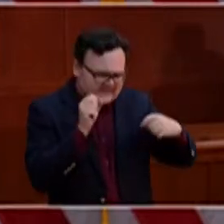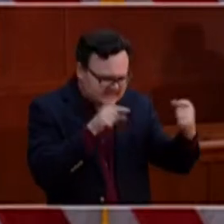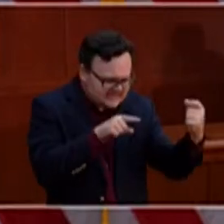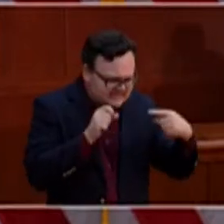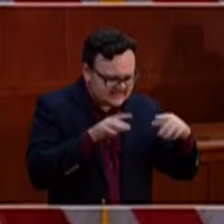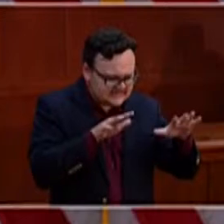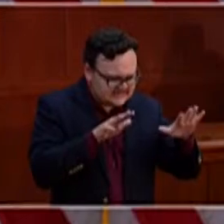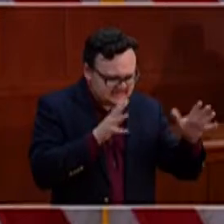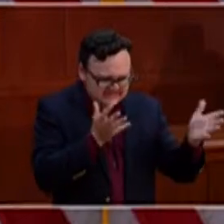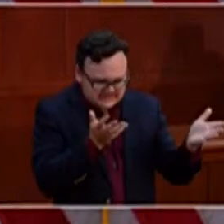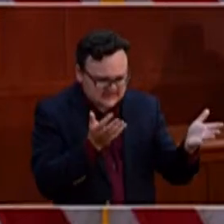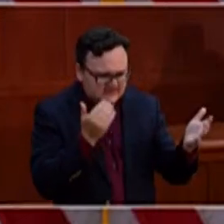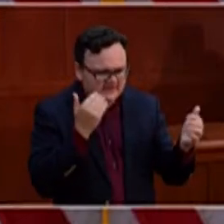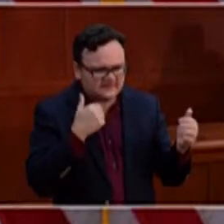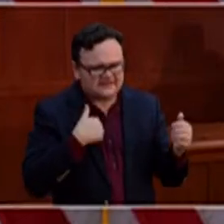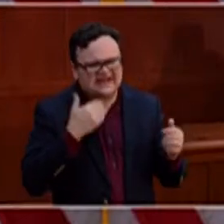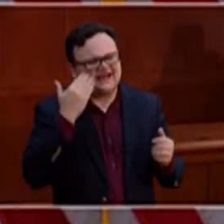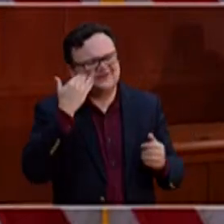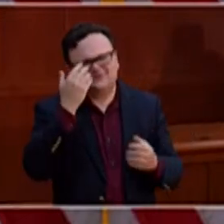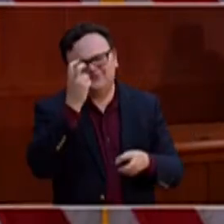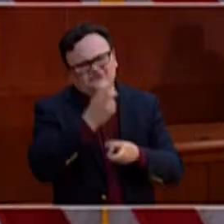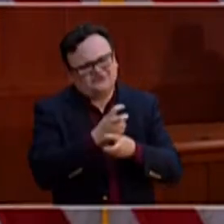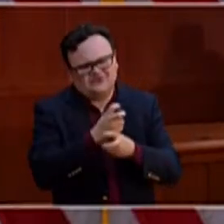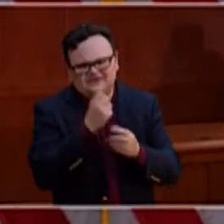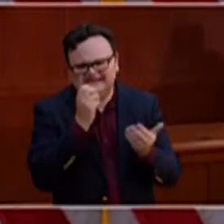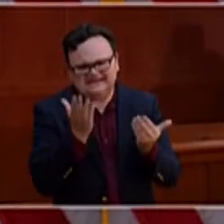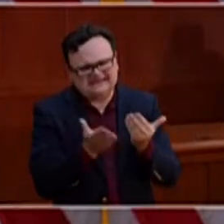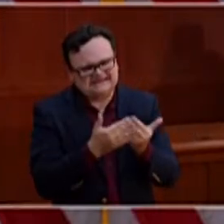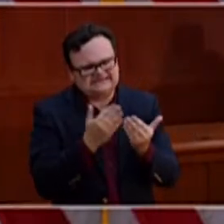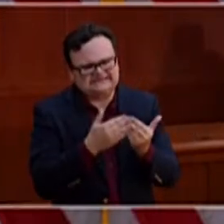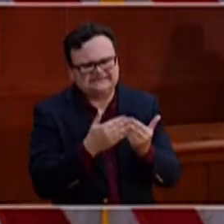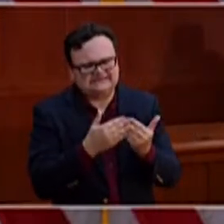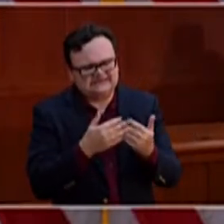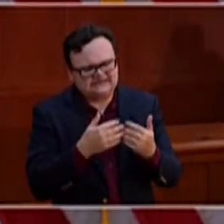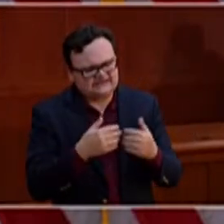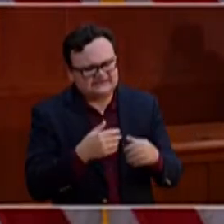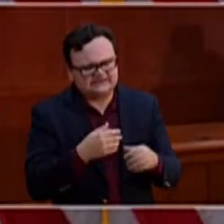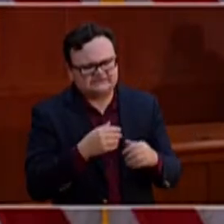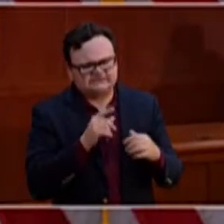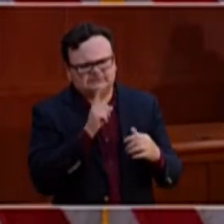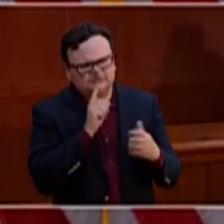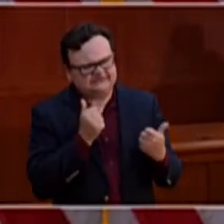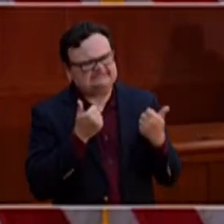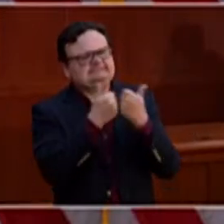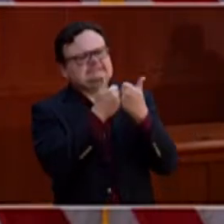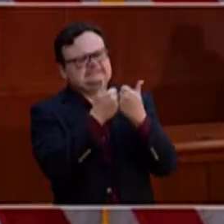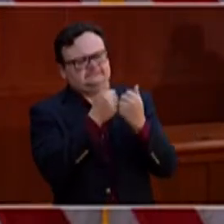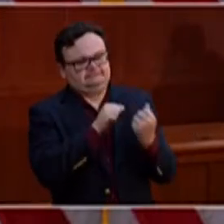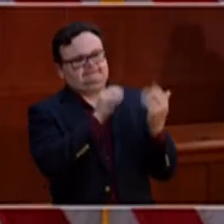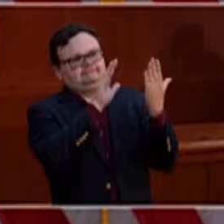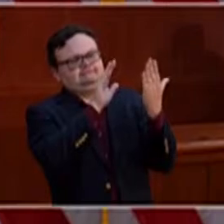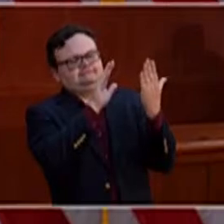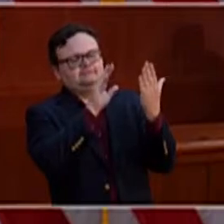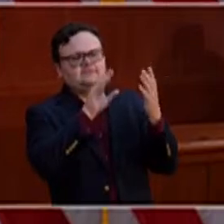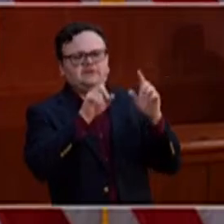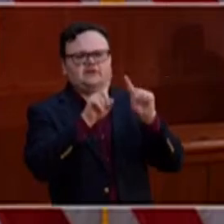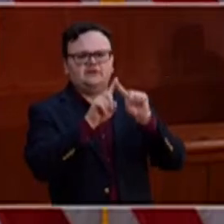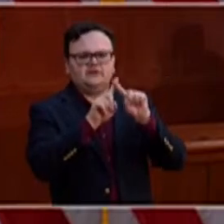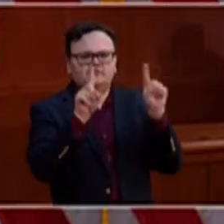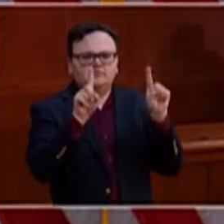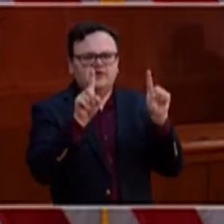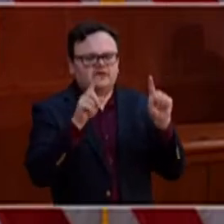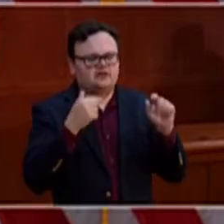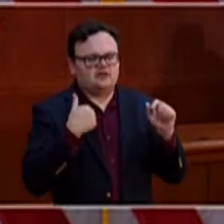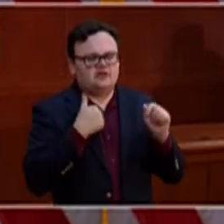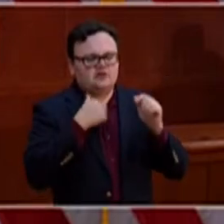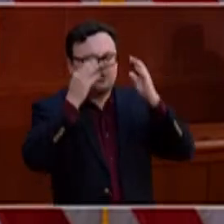not easy. I know that there's difficult circumstances, but we're able to do it in a way without, unnecessary